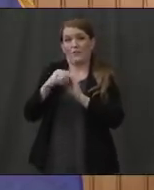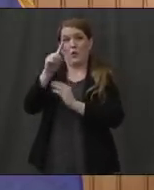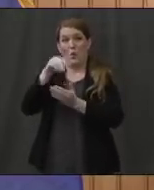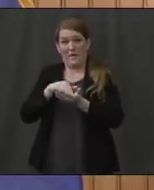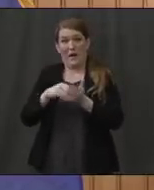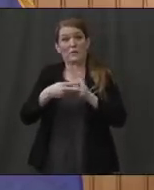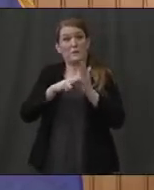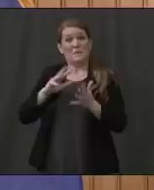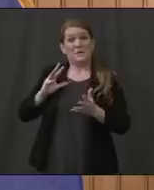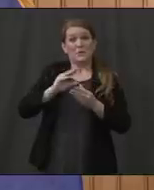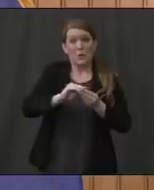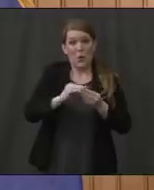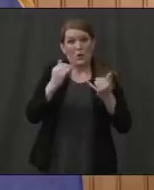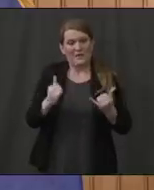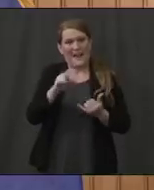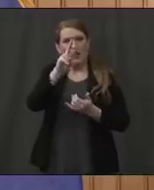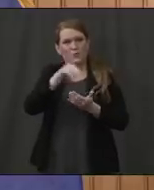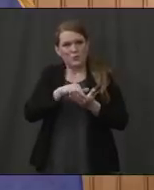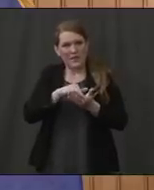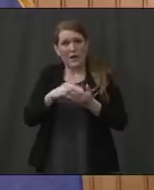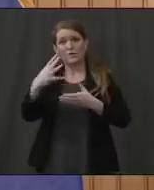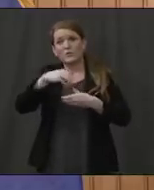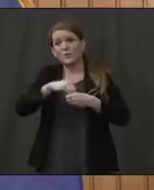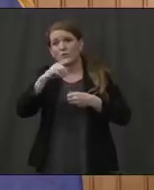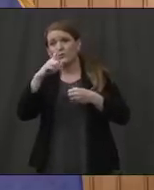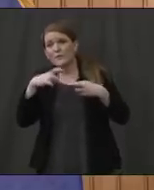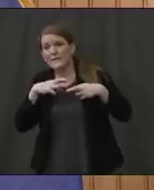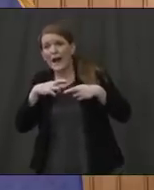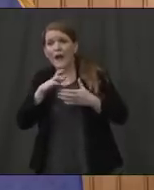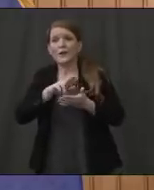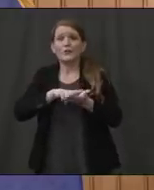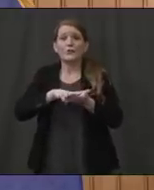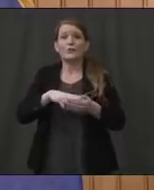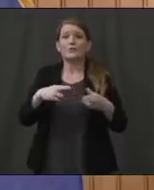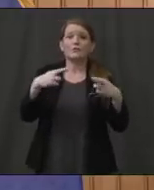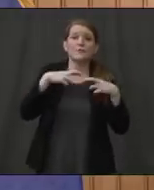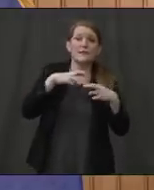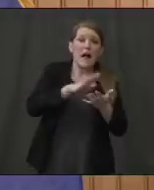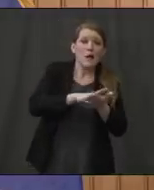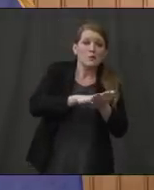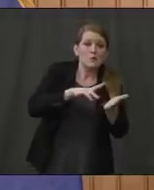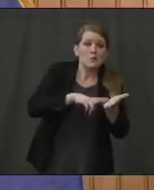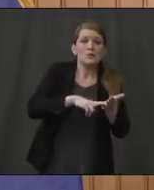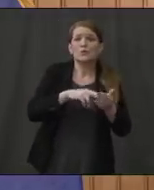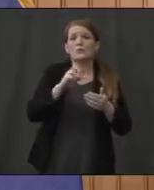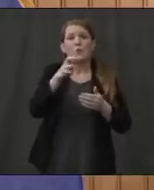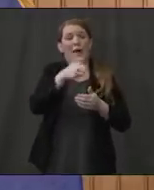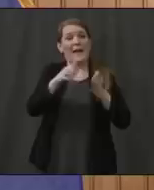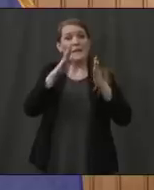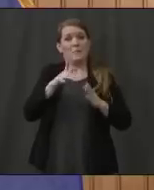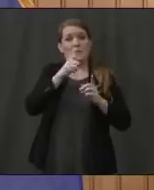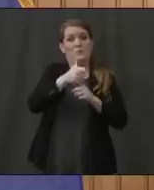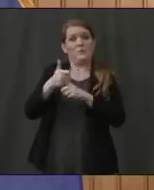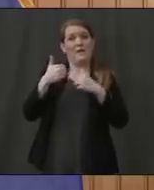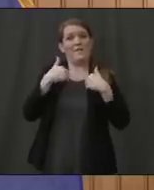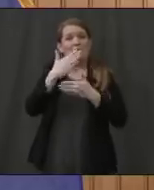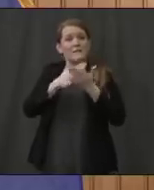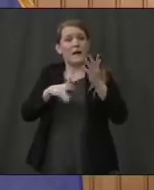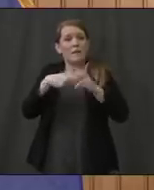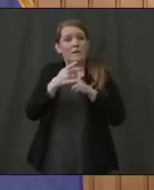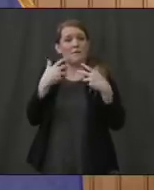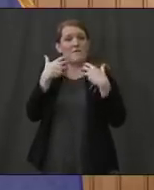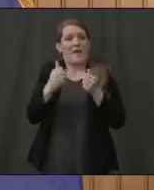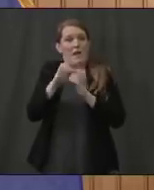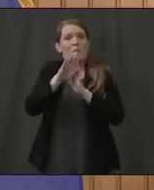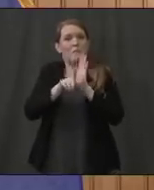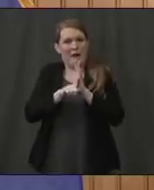have stepped up, retired nurses, school nurses, those with some sort of a healthcare background, I hope are there to help out our hospitals